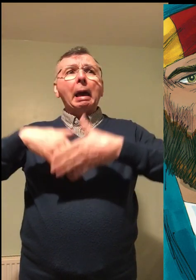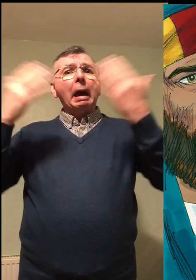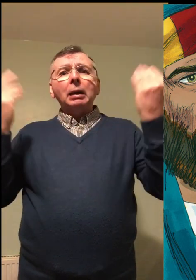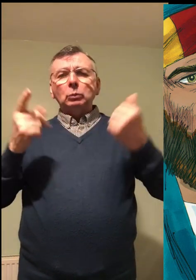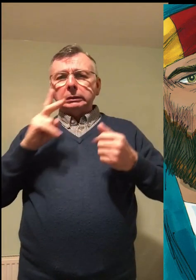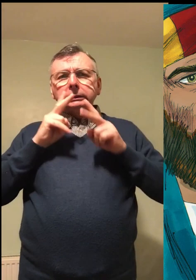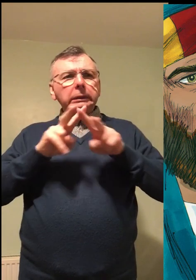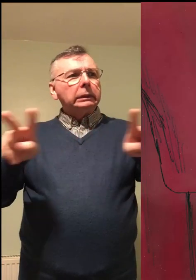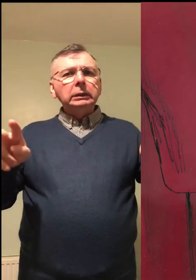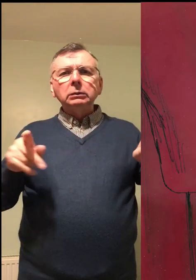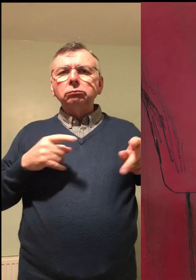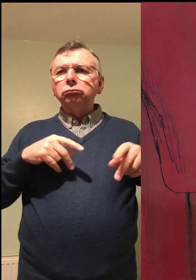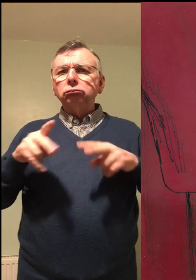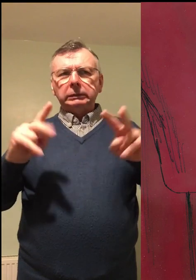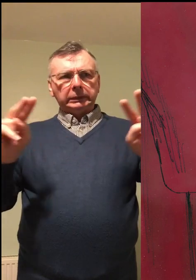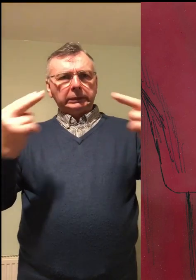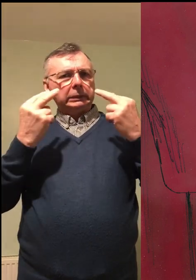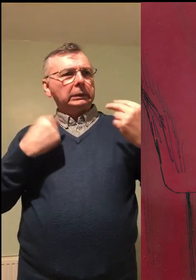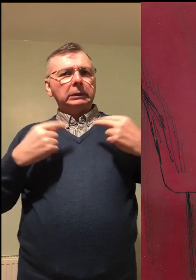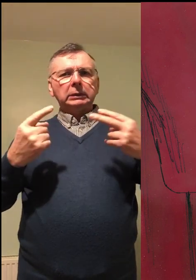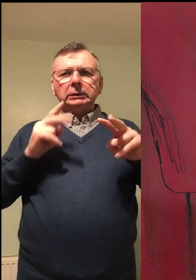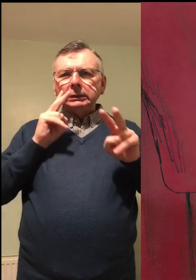are there not 12 hours of daylight?